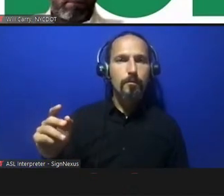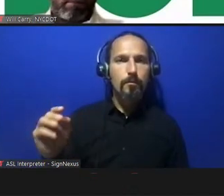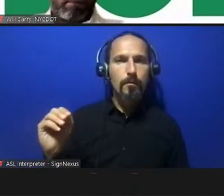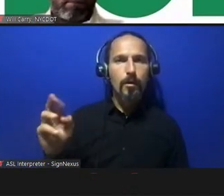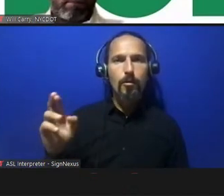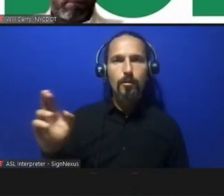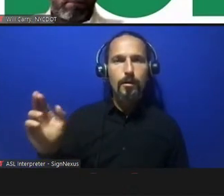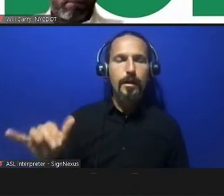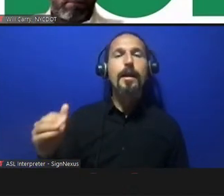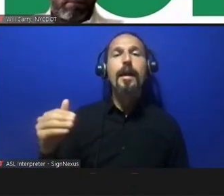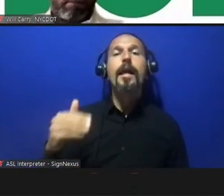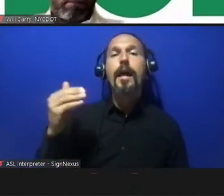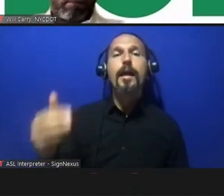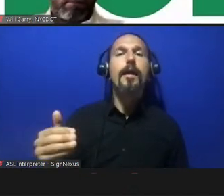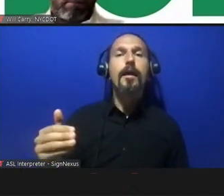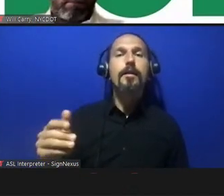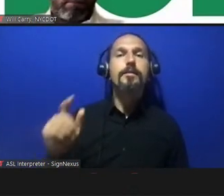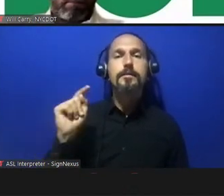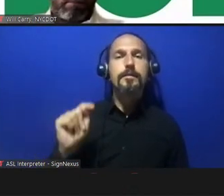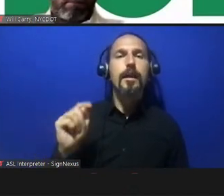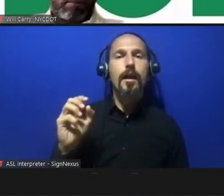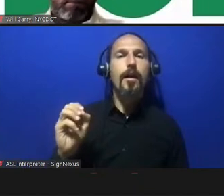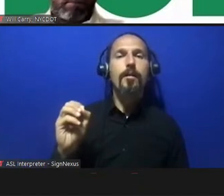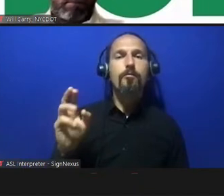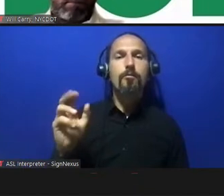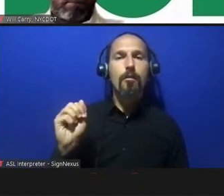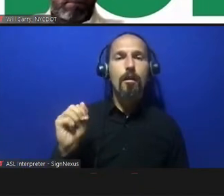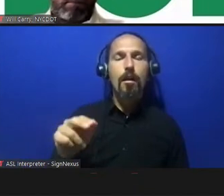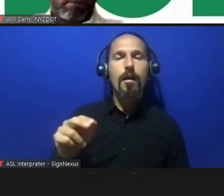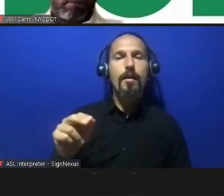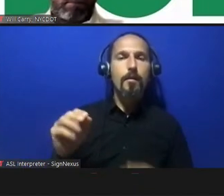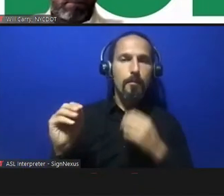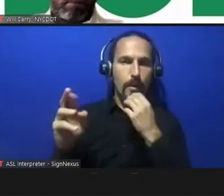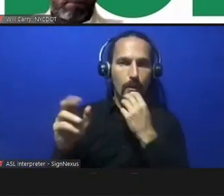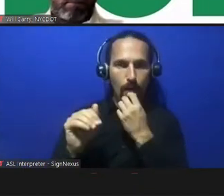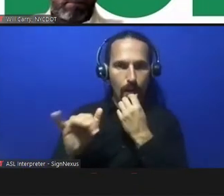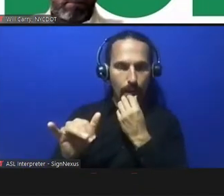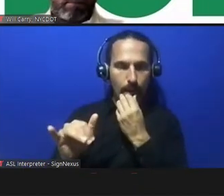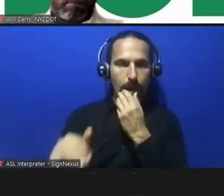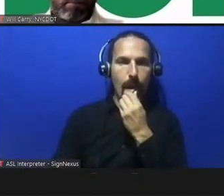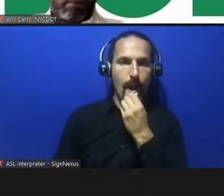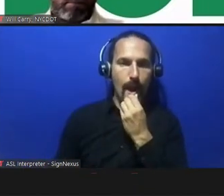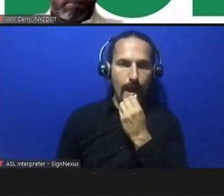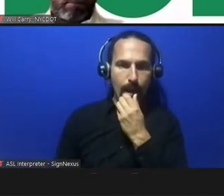the next speaker is tyrone murray followed by antonio cirquiera